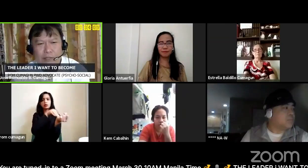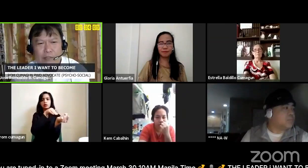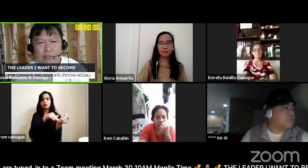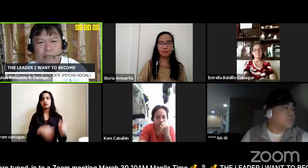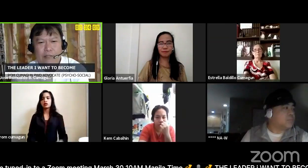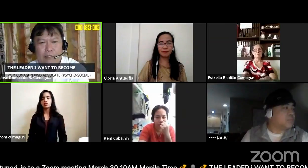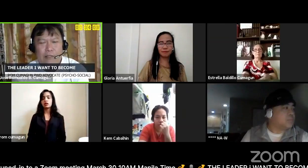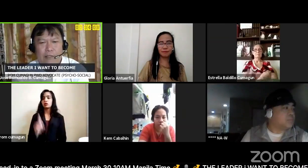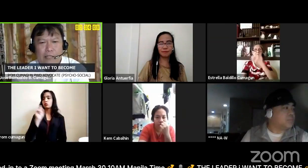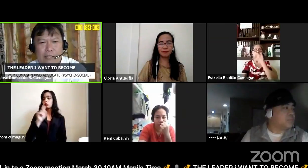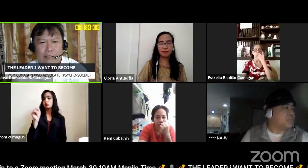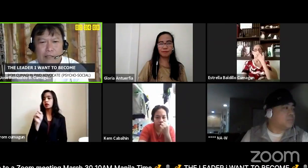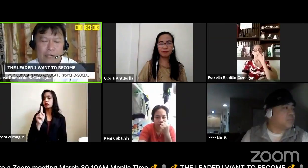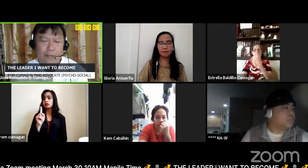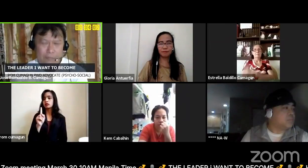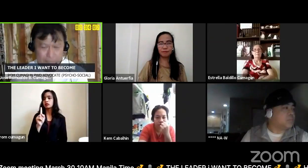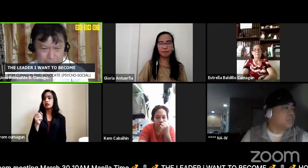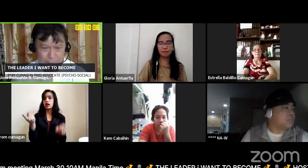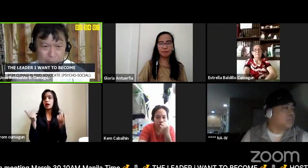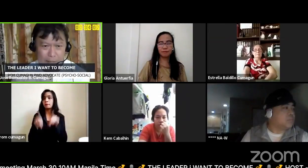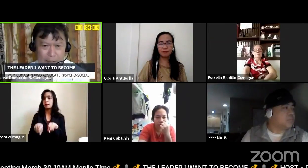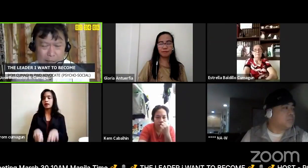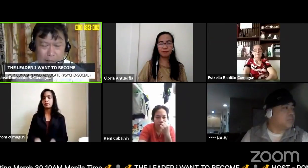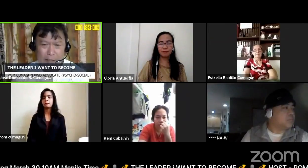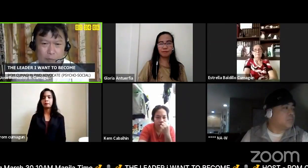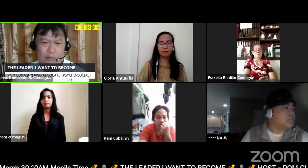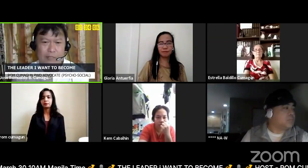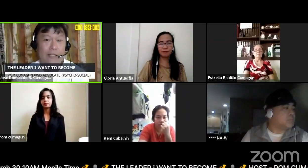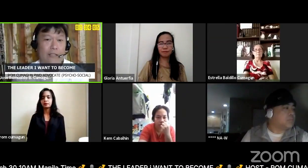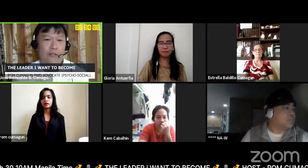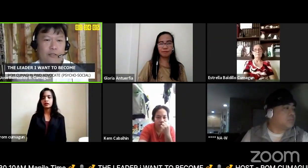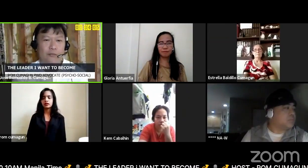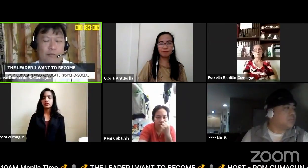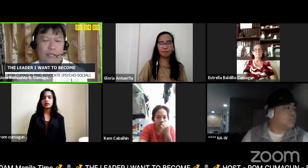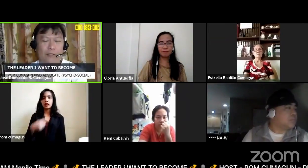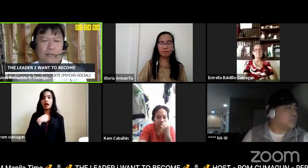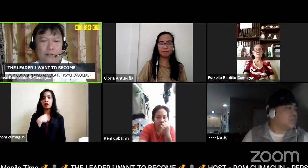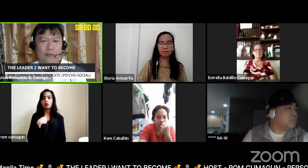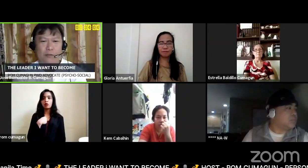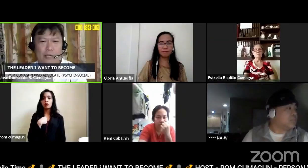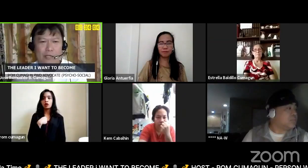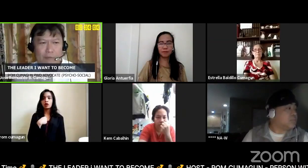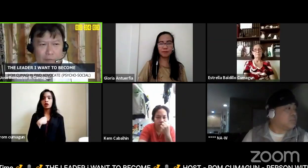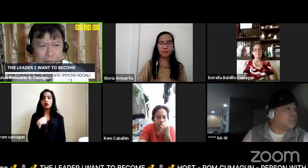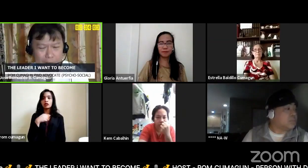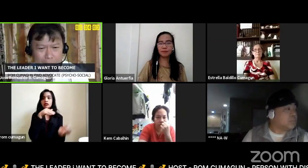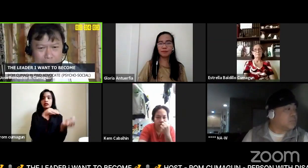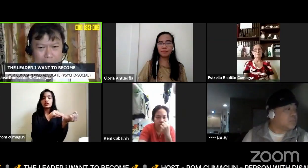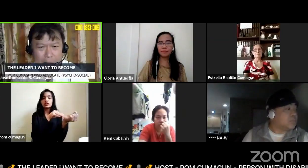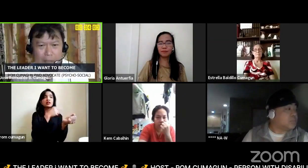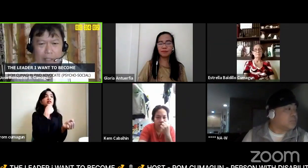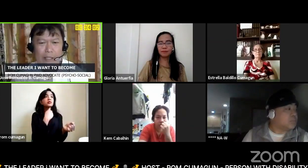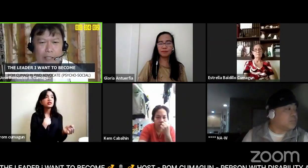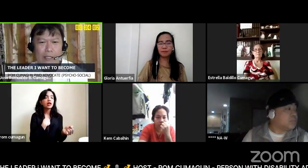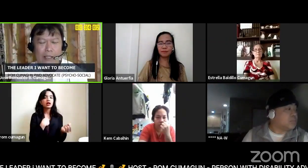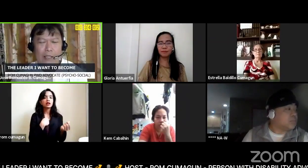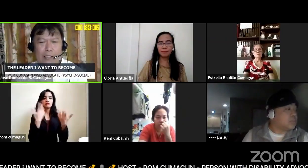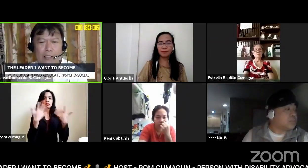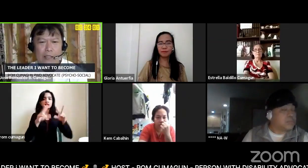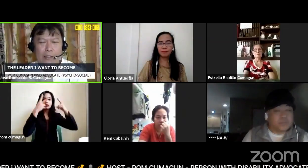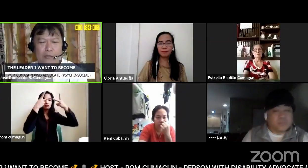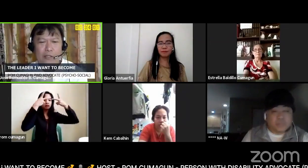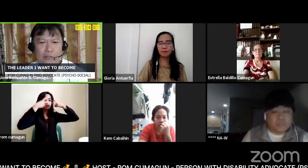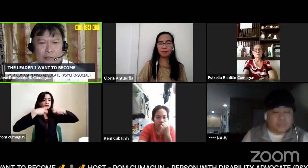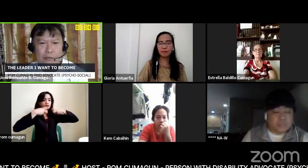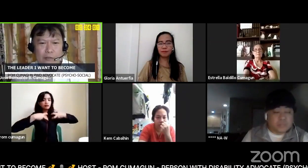and it was at that time when I was diagnosed by the doctor to have